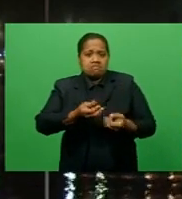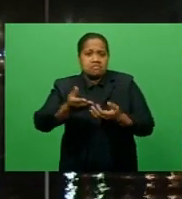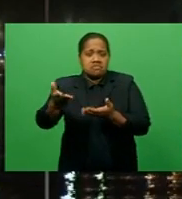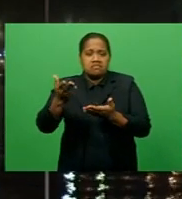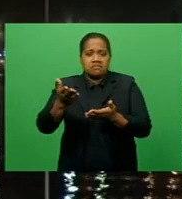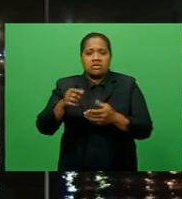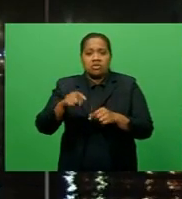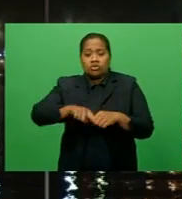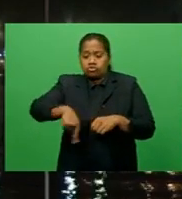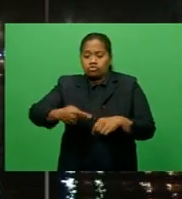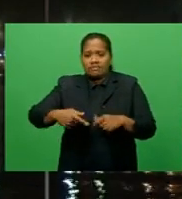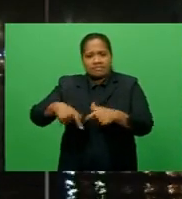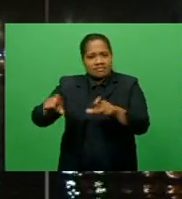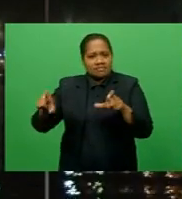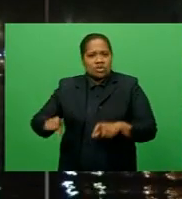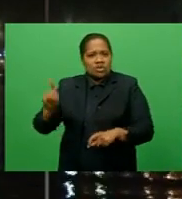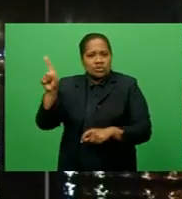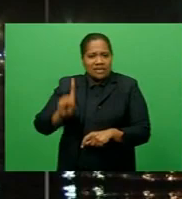Court today.